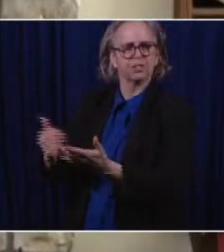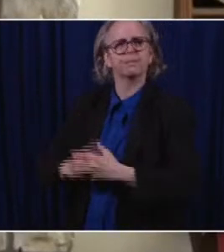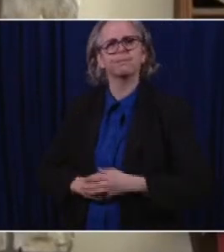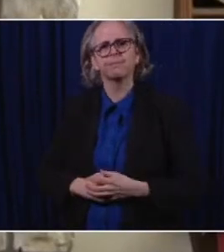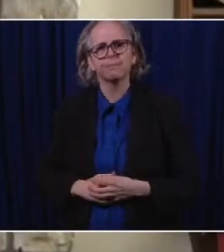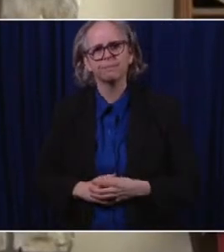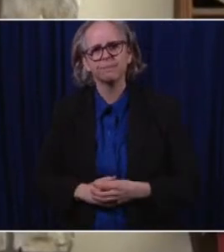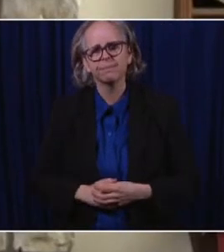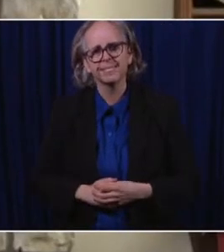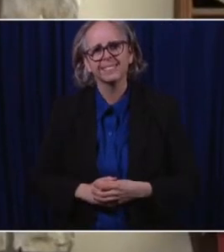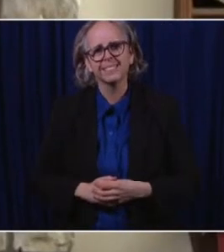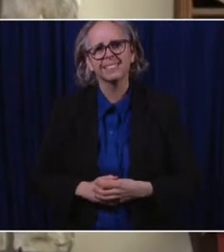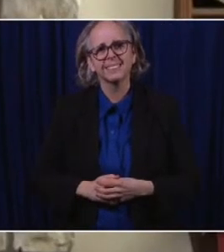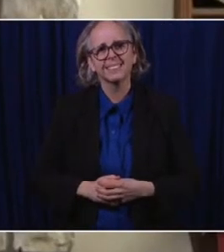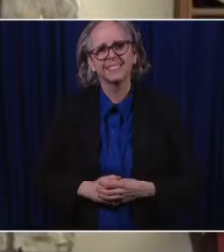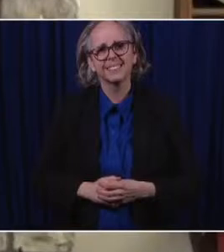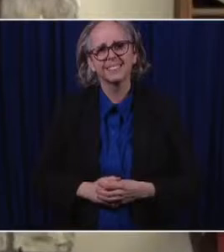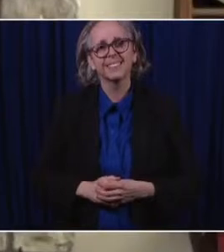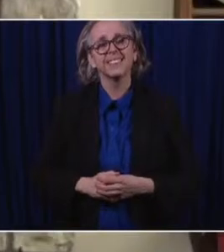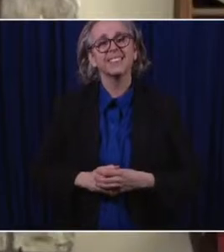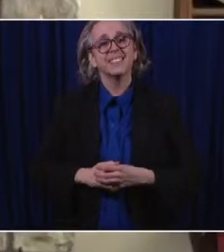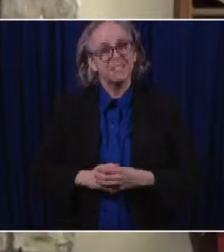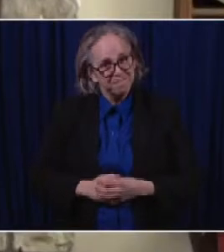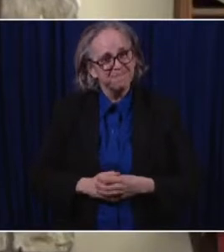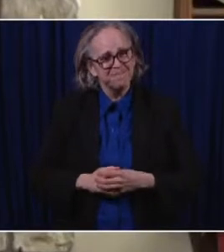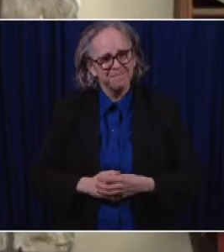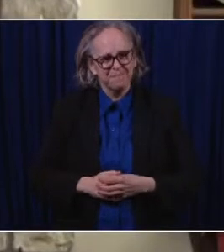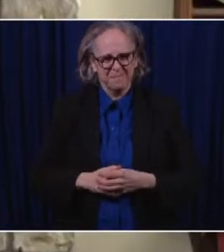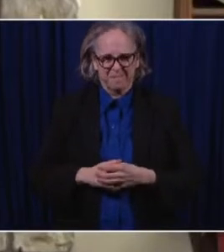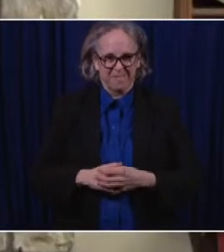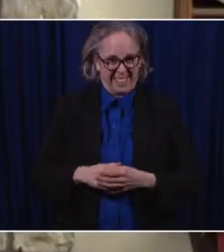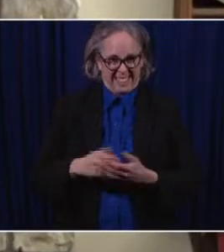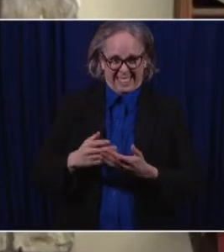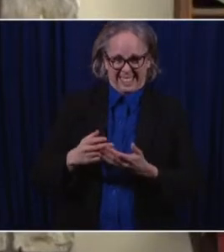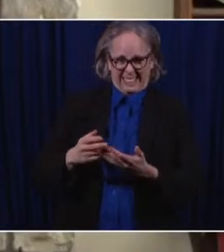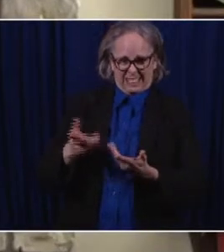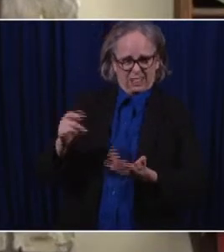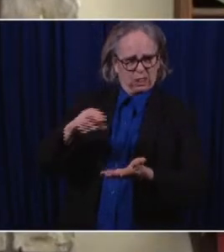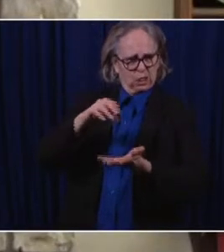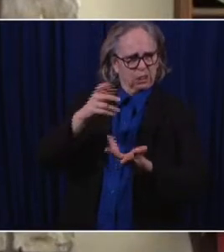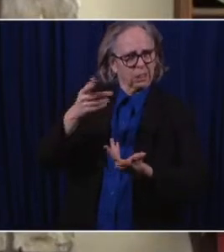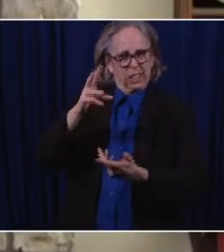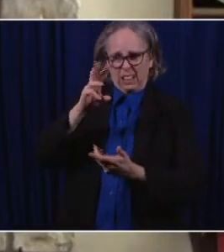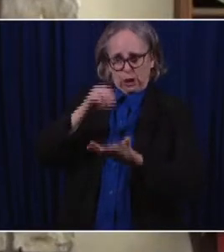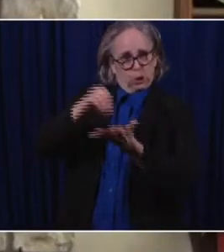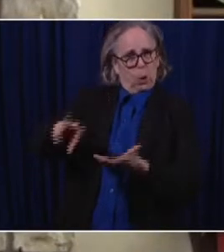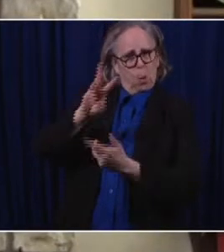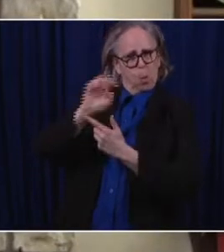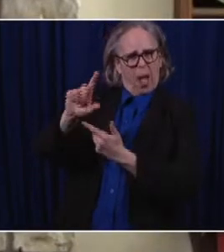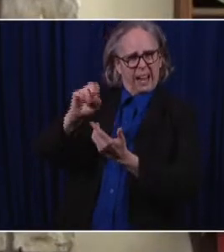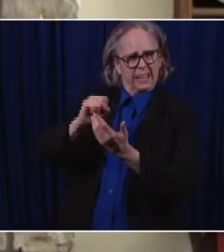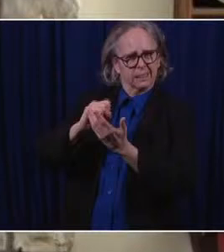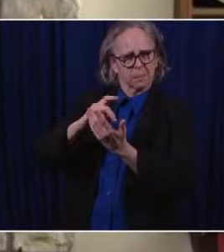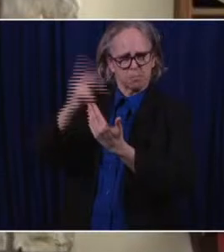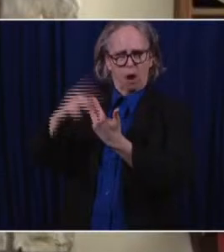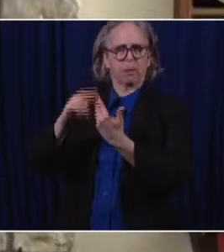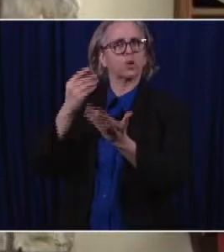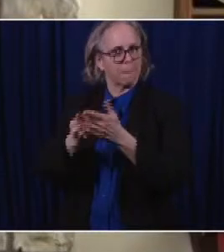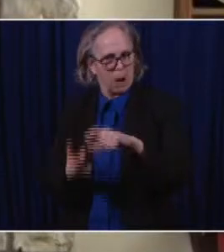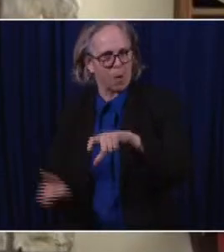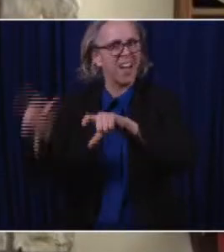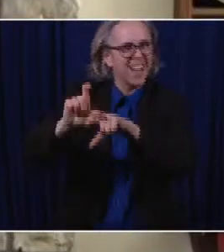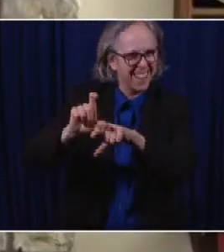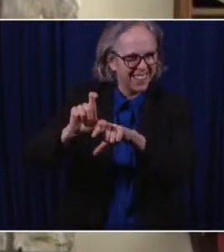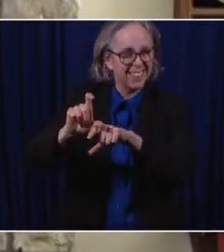Now, in addition to the increased funds for student wellness, today we also must